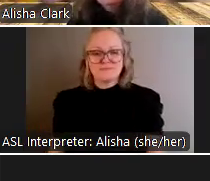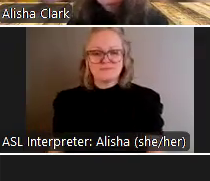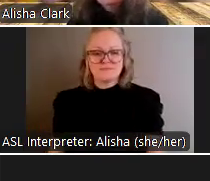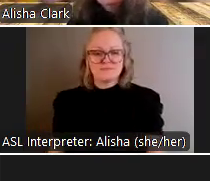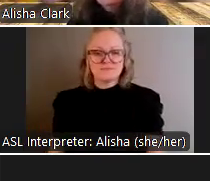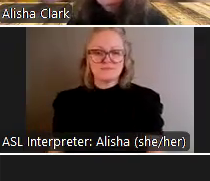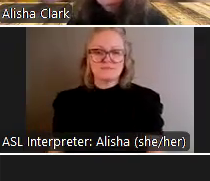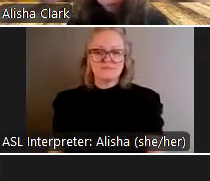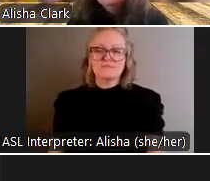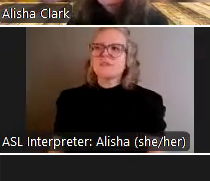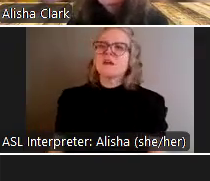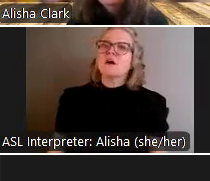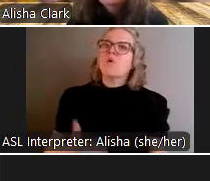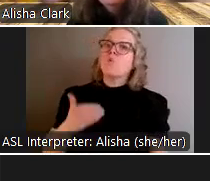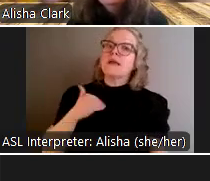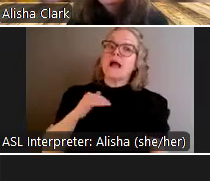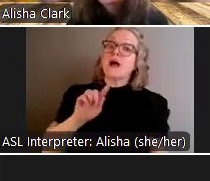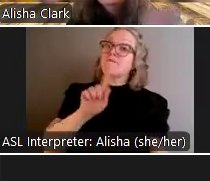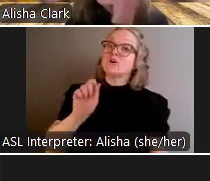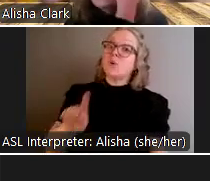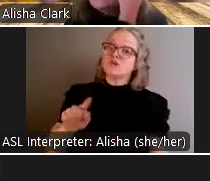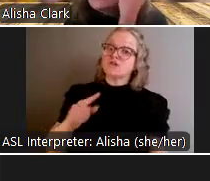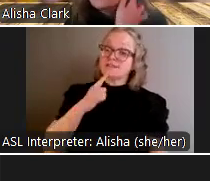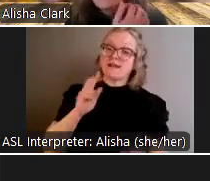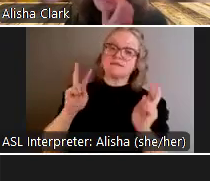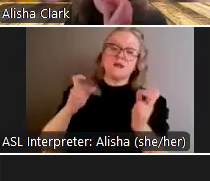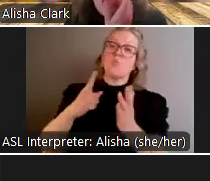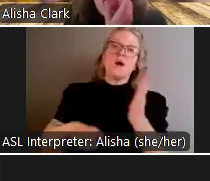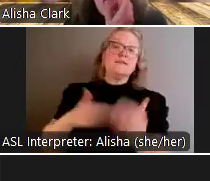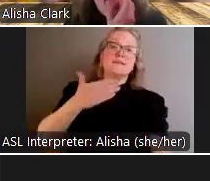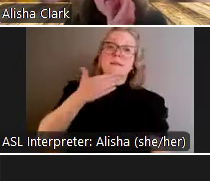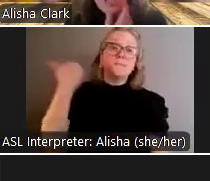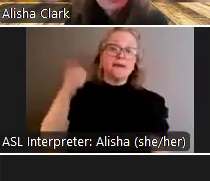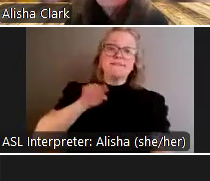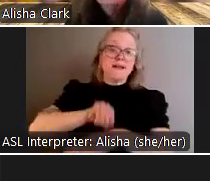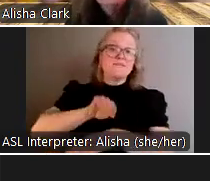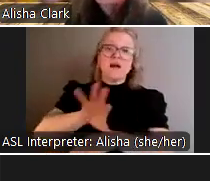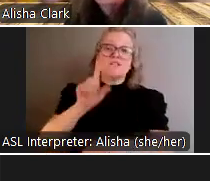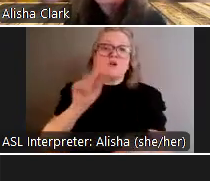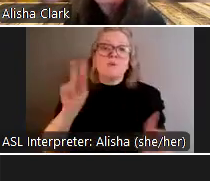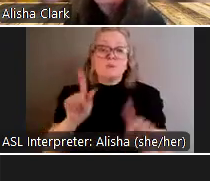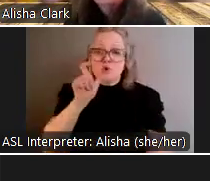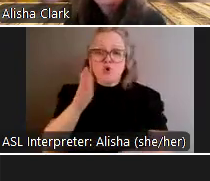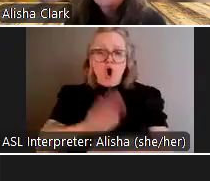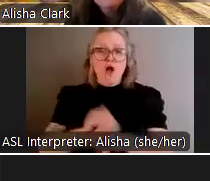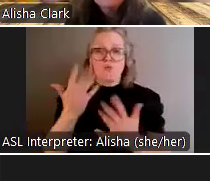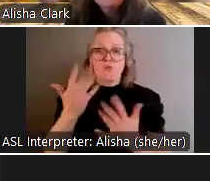We have a question, and the question is, what would be the best guidance for individuals who are waitlisted?